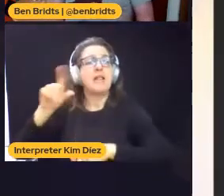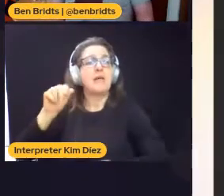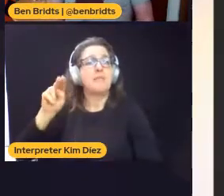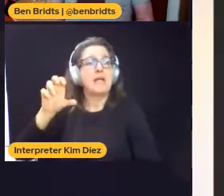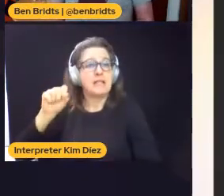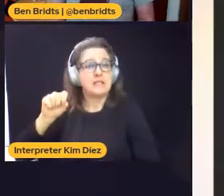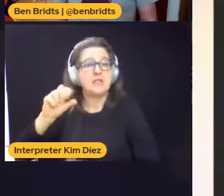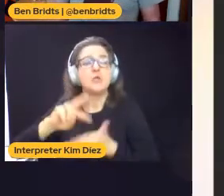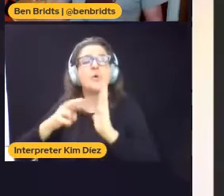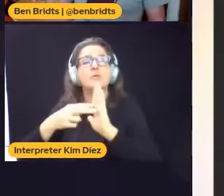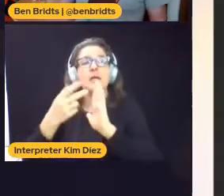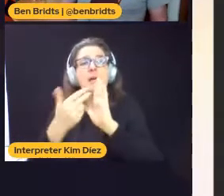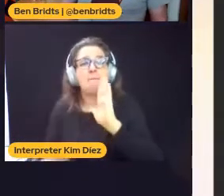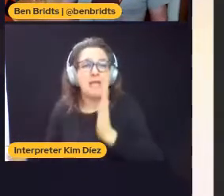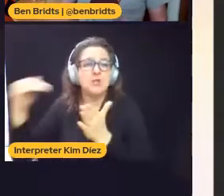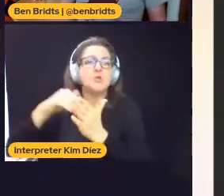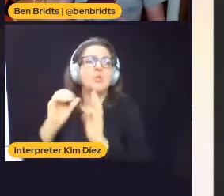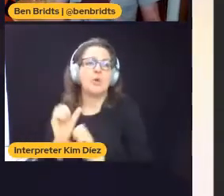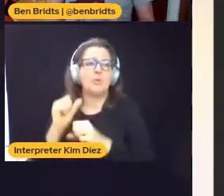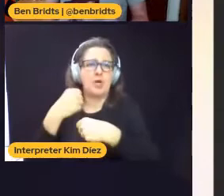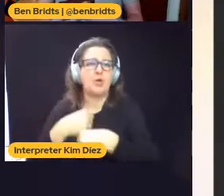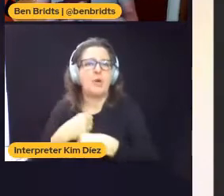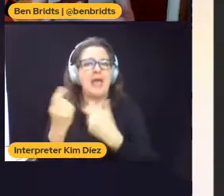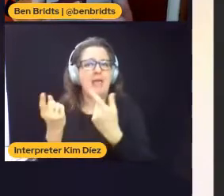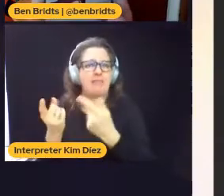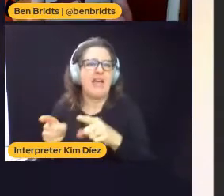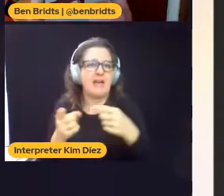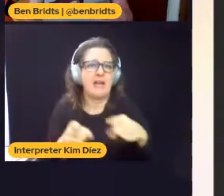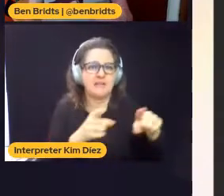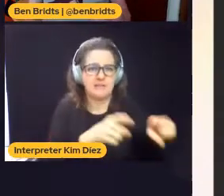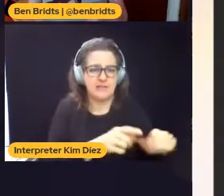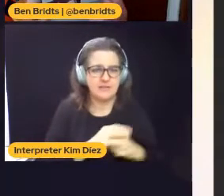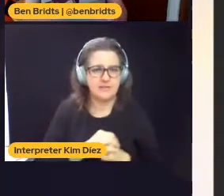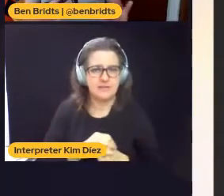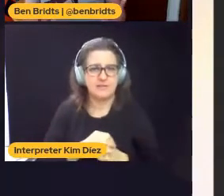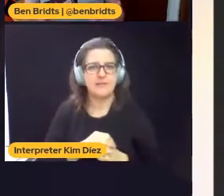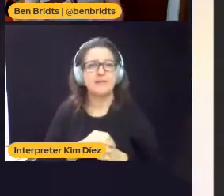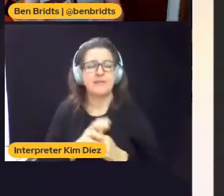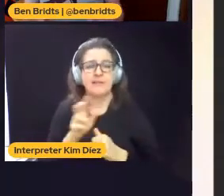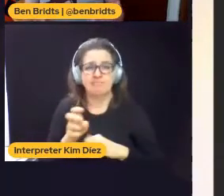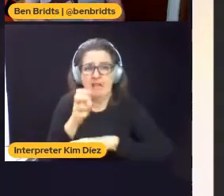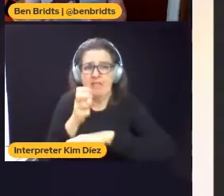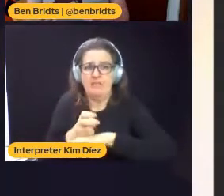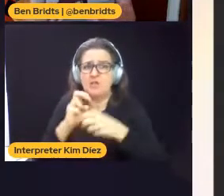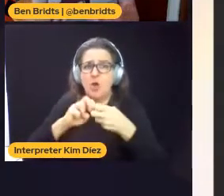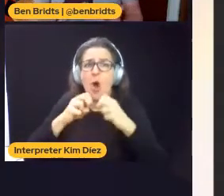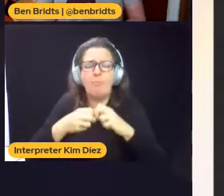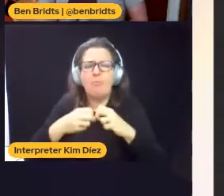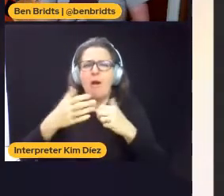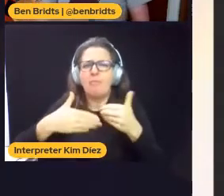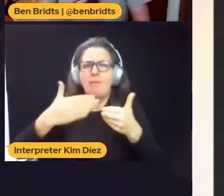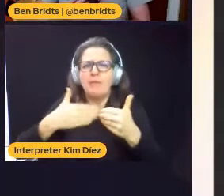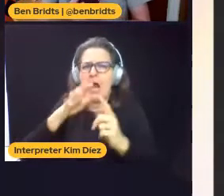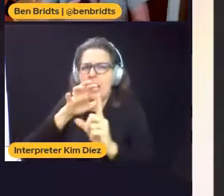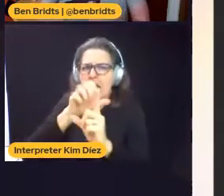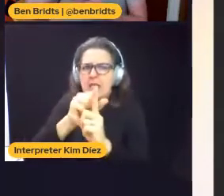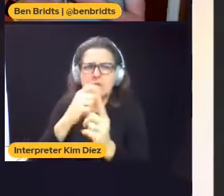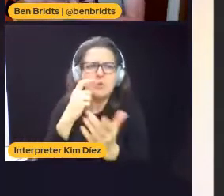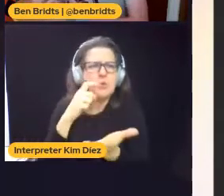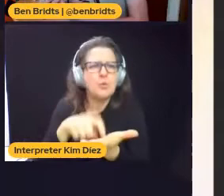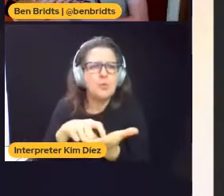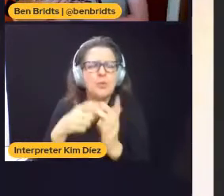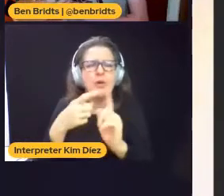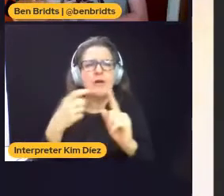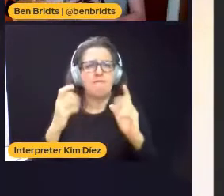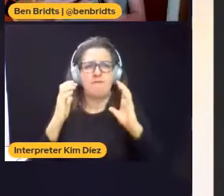recreation of the instance. And it's a hard problem because it's not easy to spot. From the